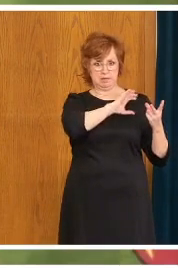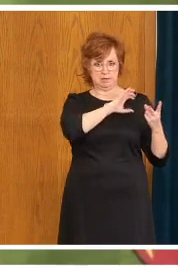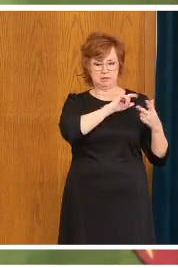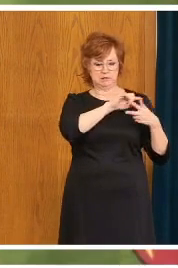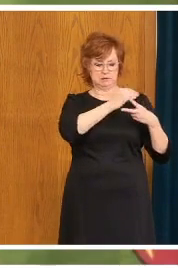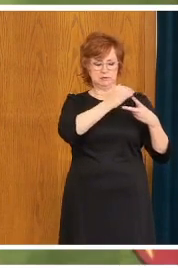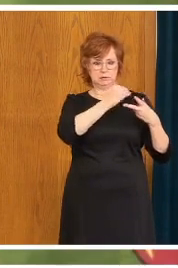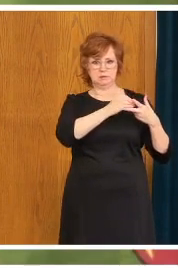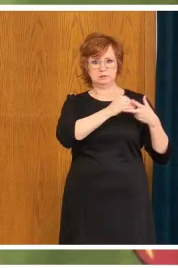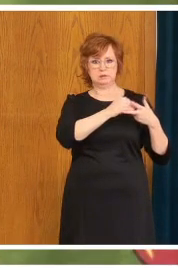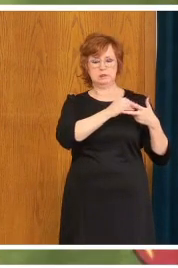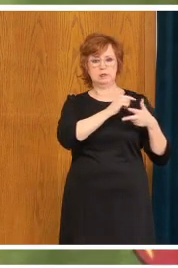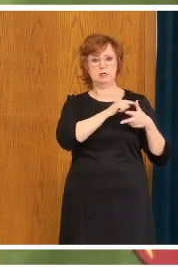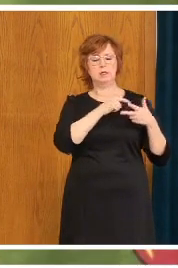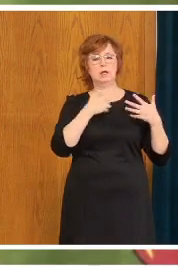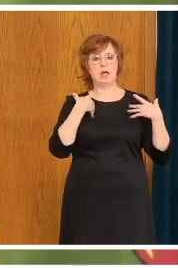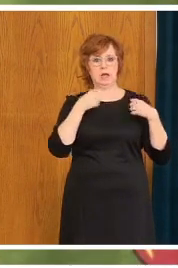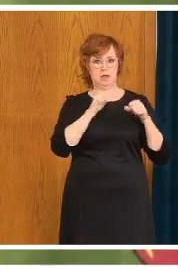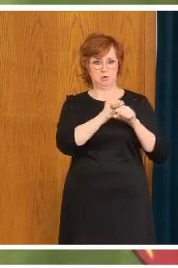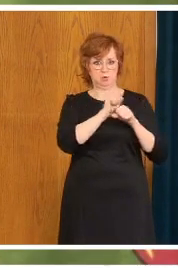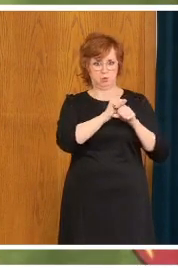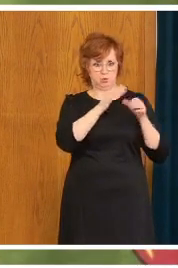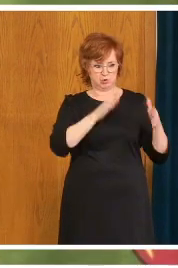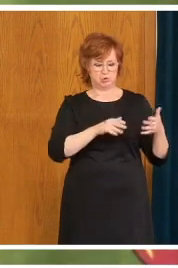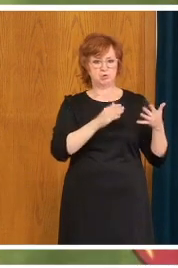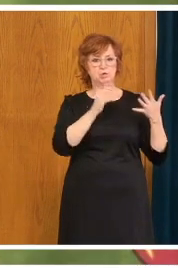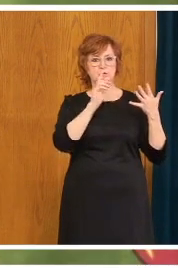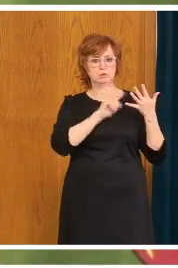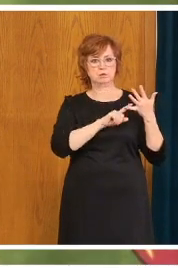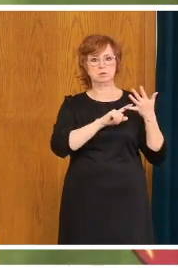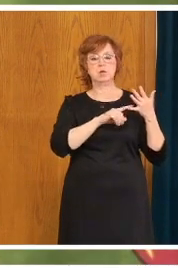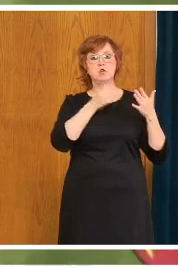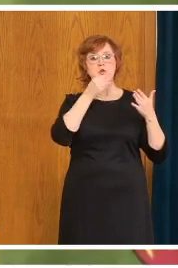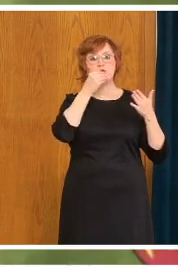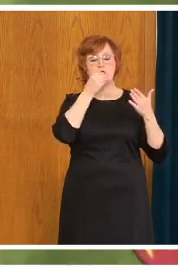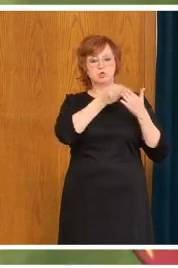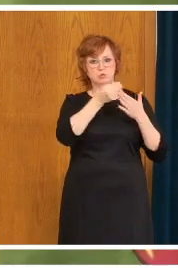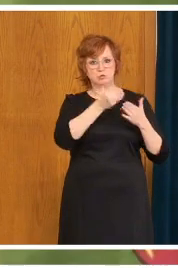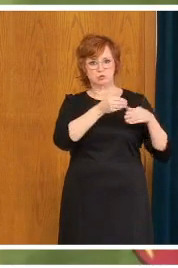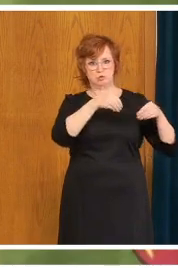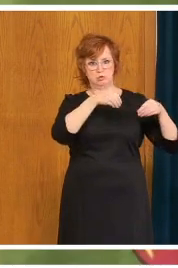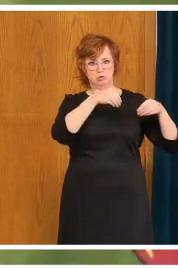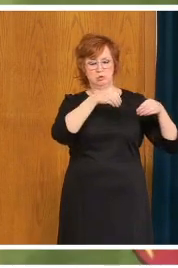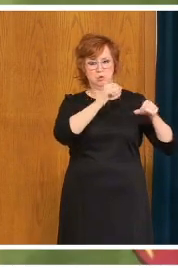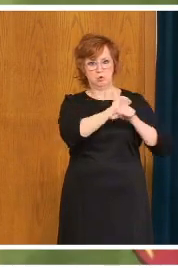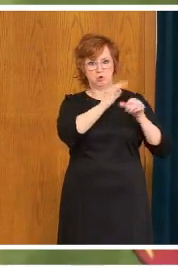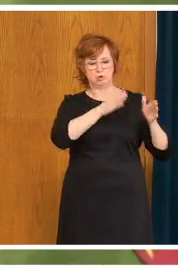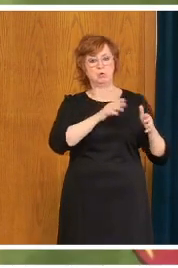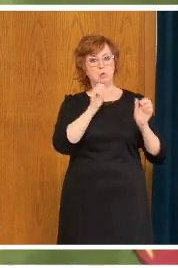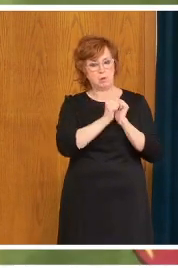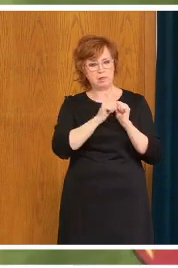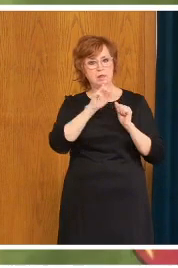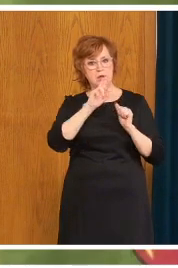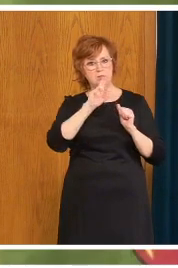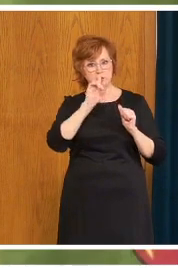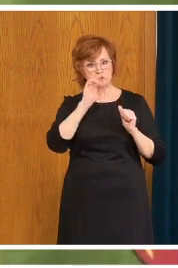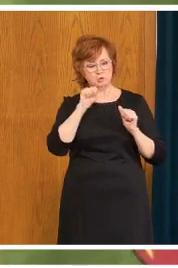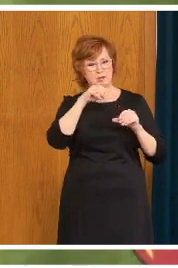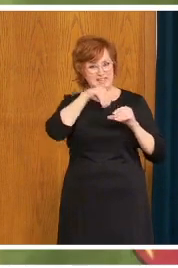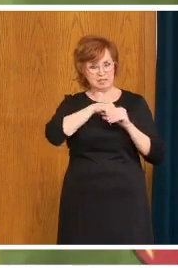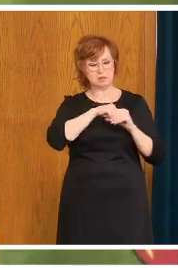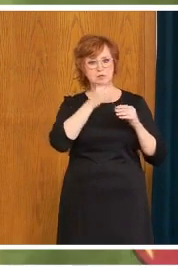workers and people that are inside the grocery stores that we've identified that have pharmacies, when we get to roll out to the